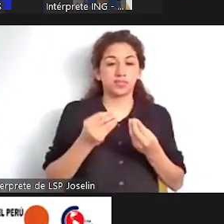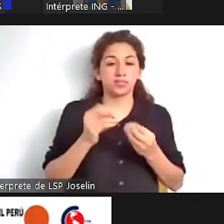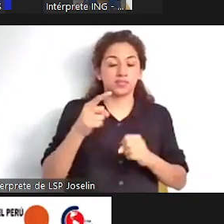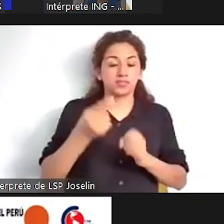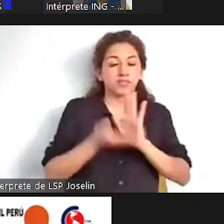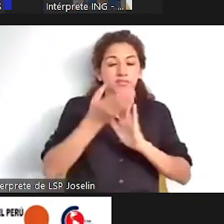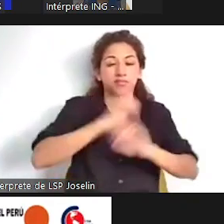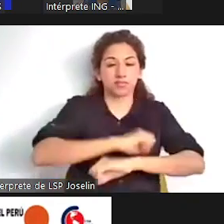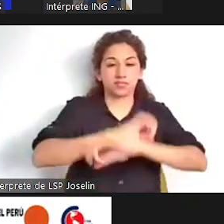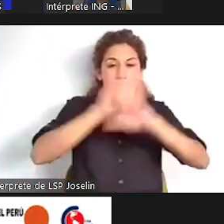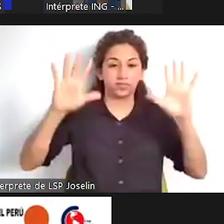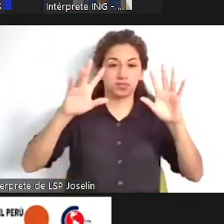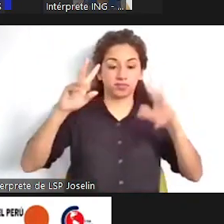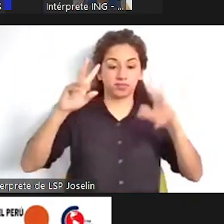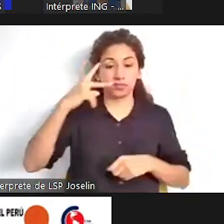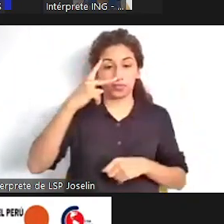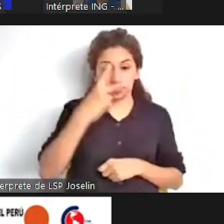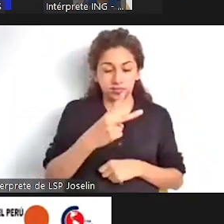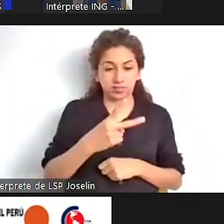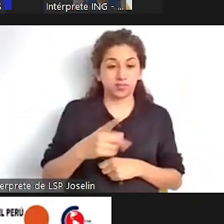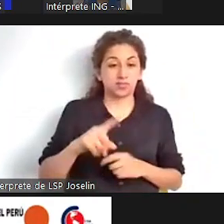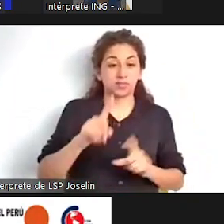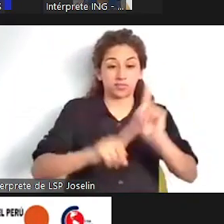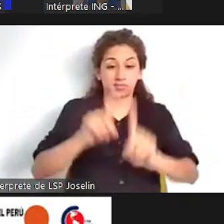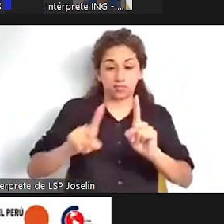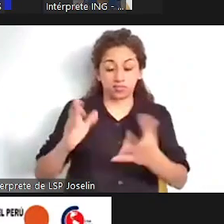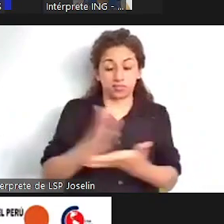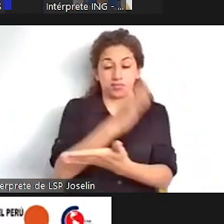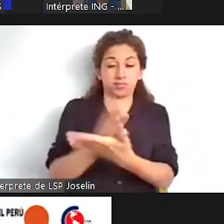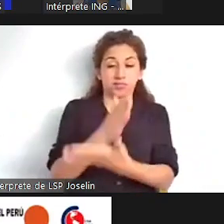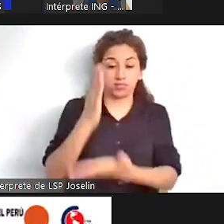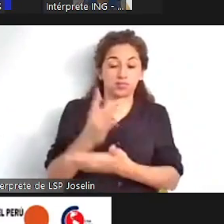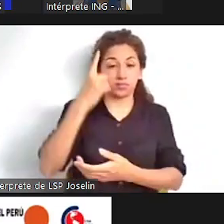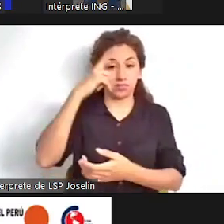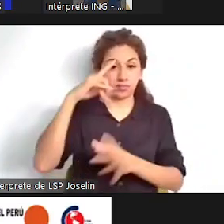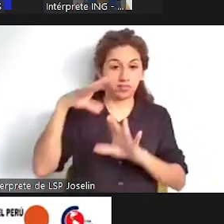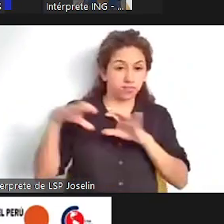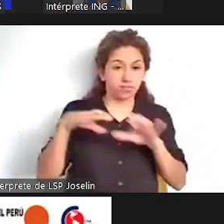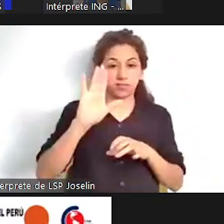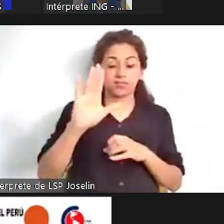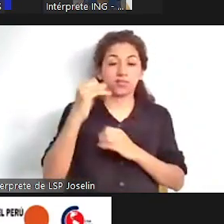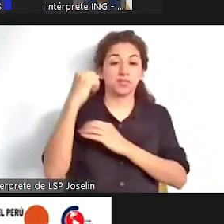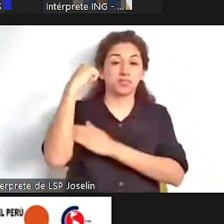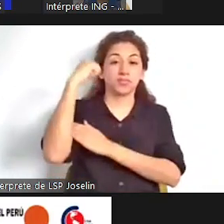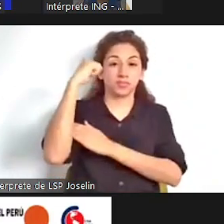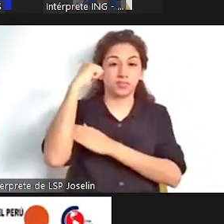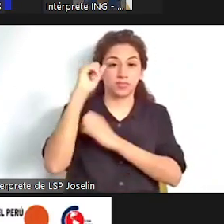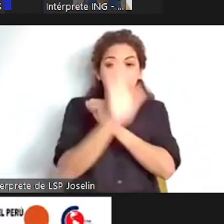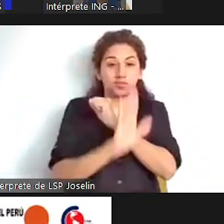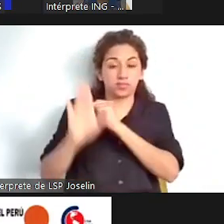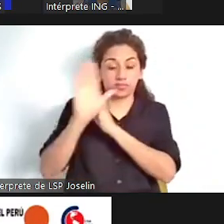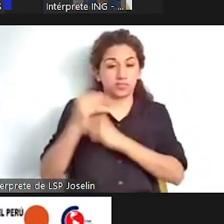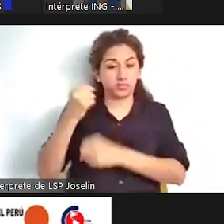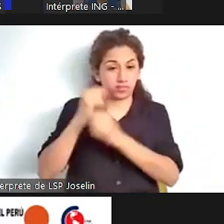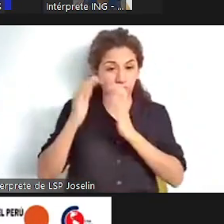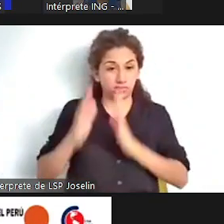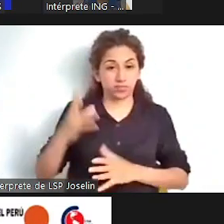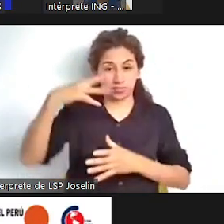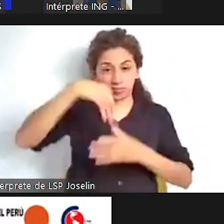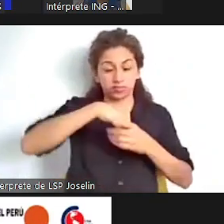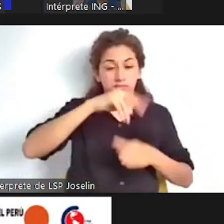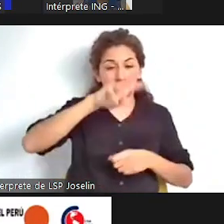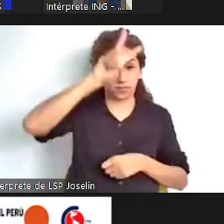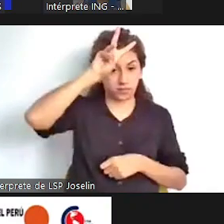profile more clearly what are the persistent difficulties to exercise the trade union